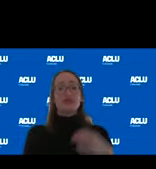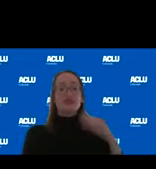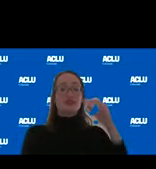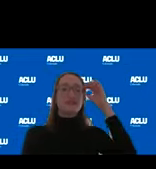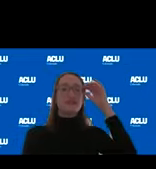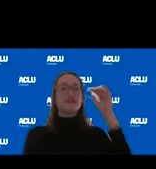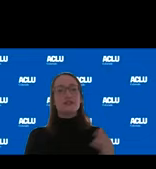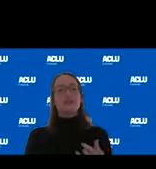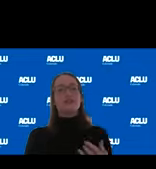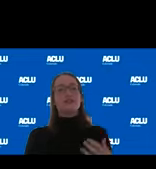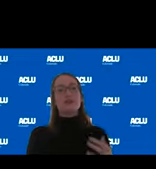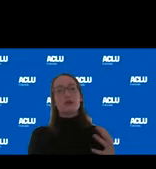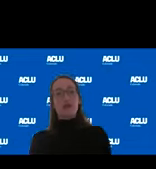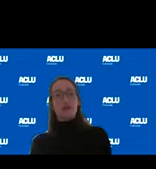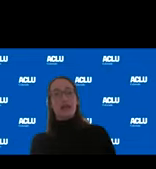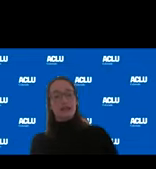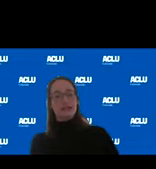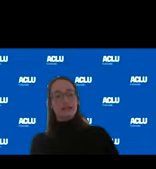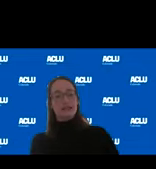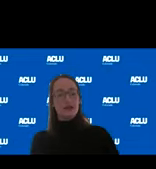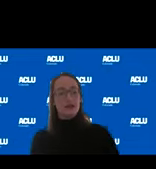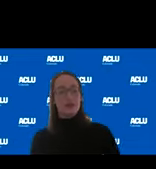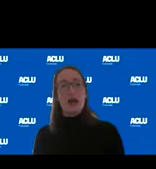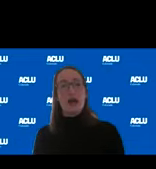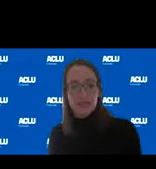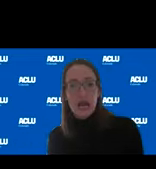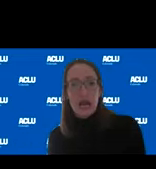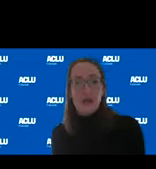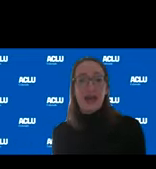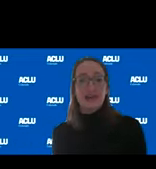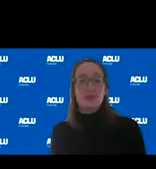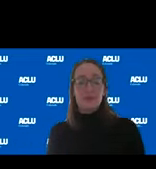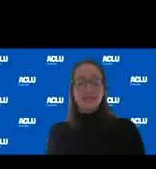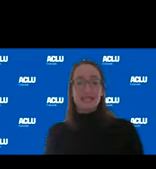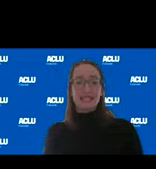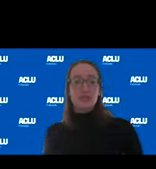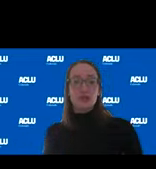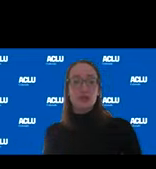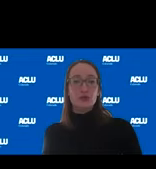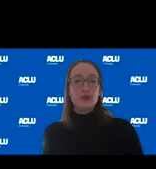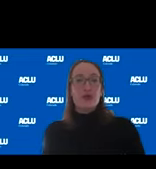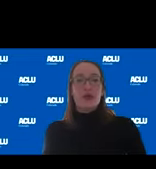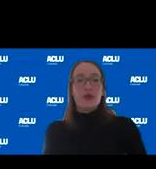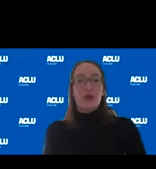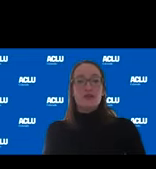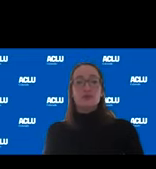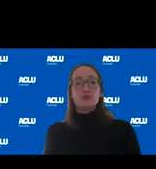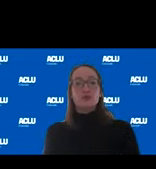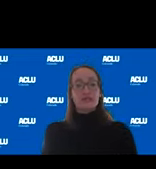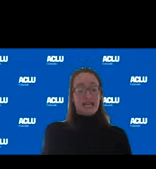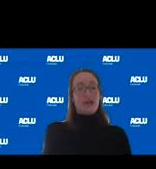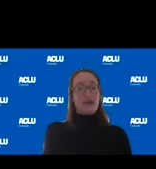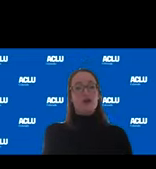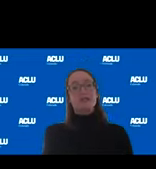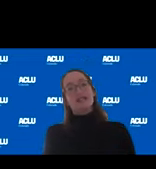huge difference is the federal government has, through Congress, has the ability to